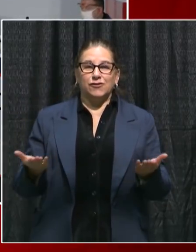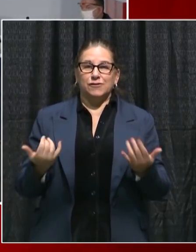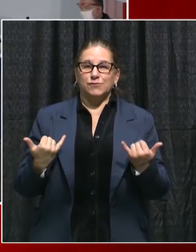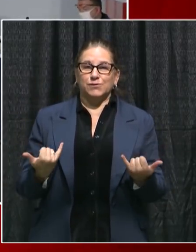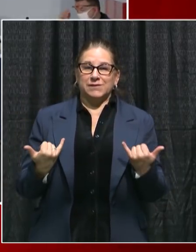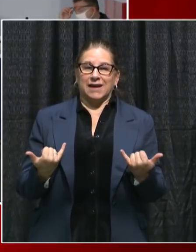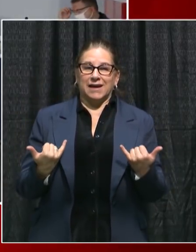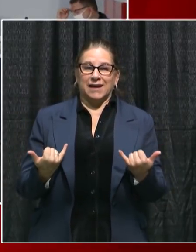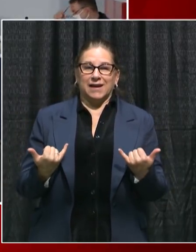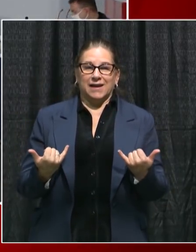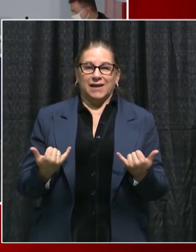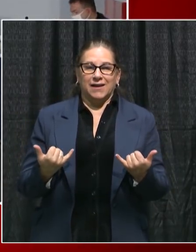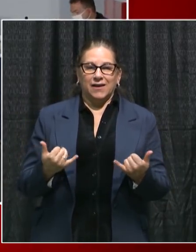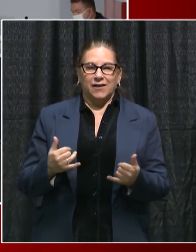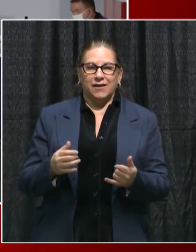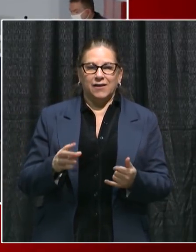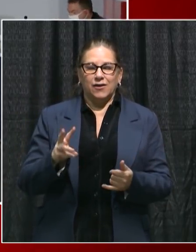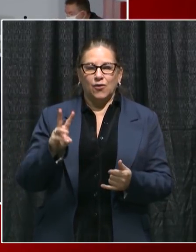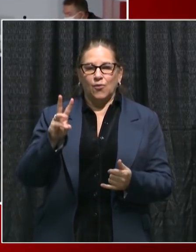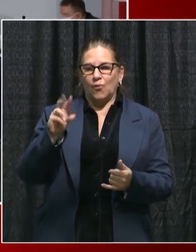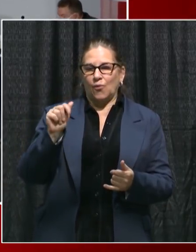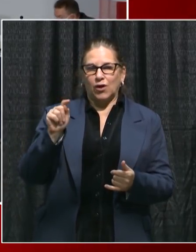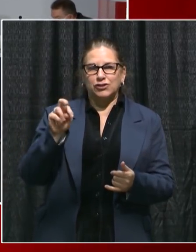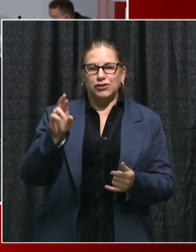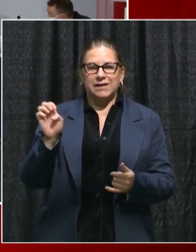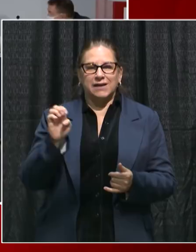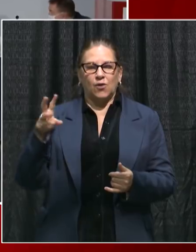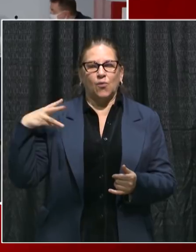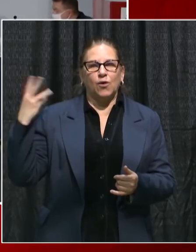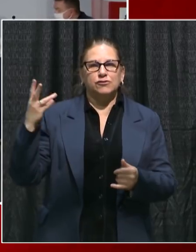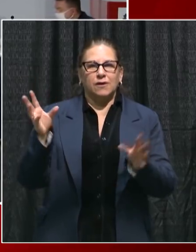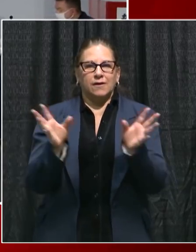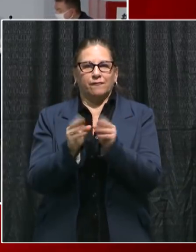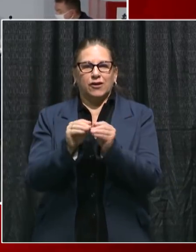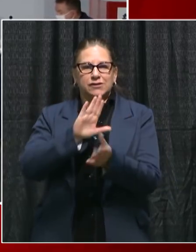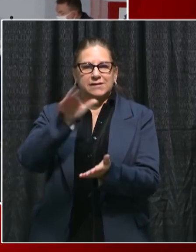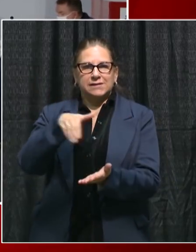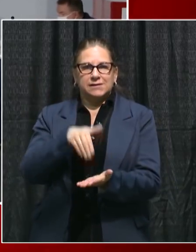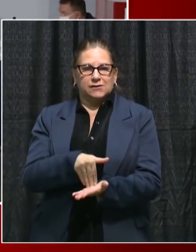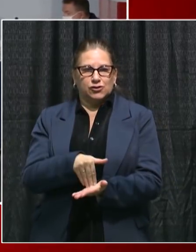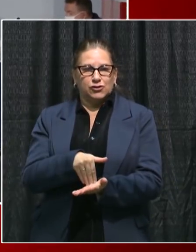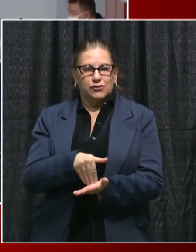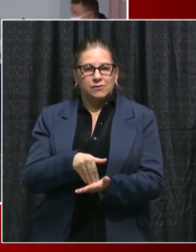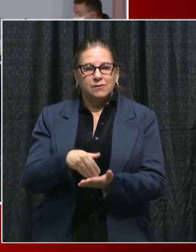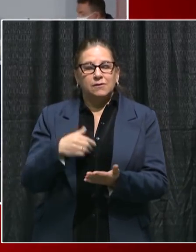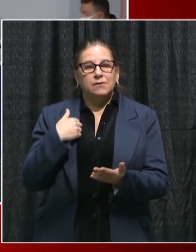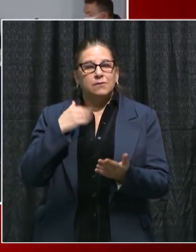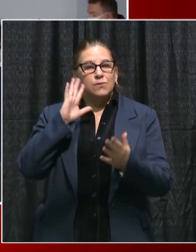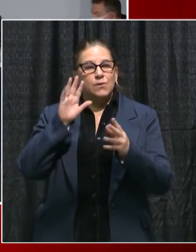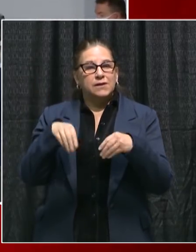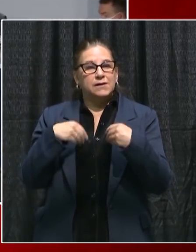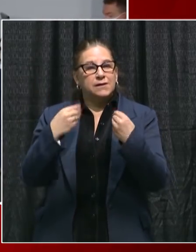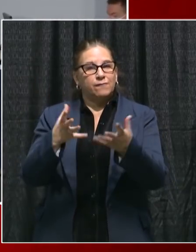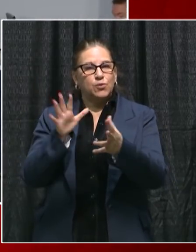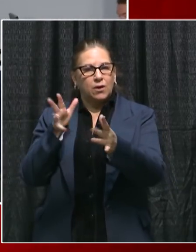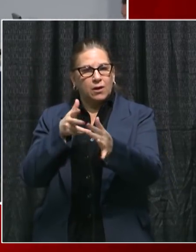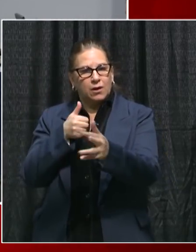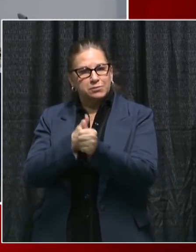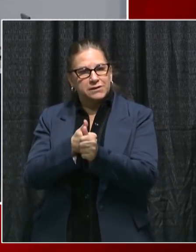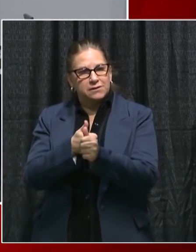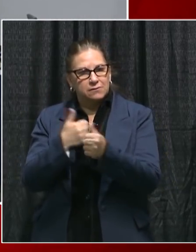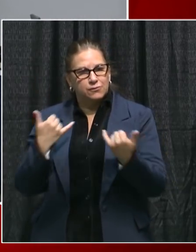E. Washington Convention Center. I will provide an update on the district's response